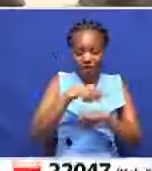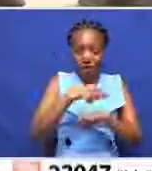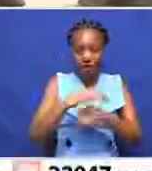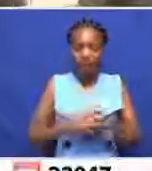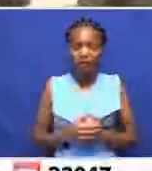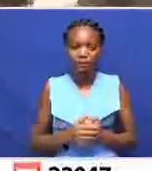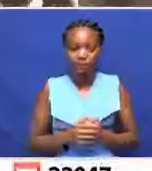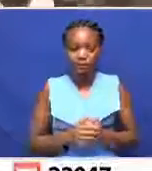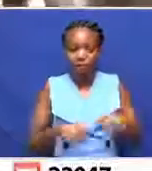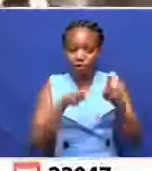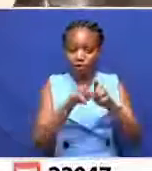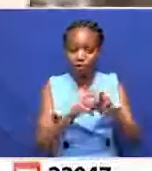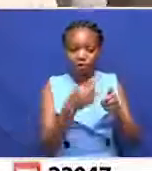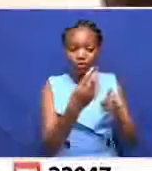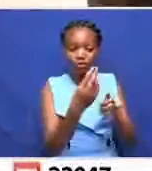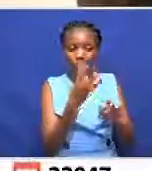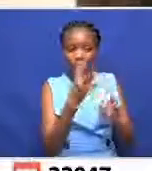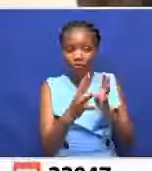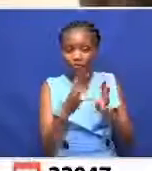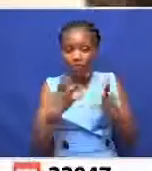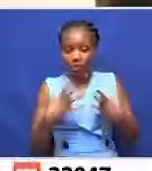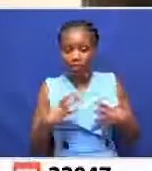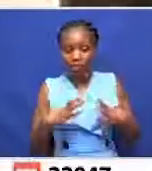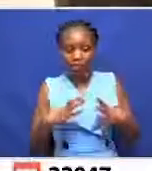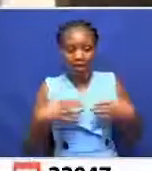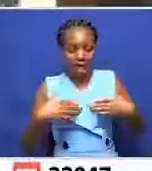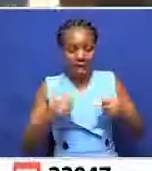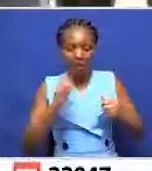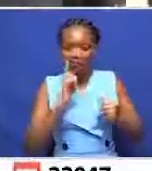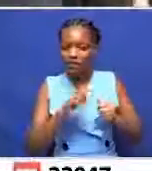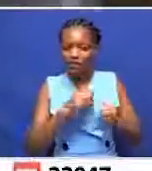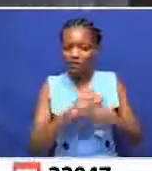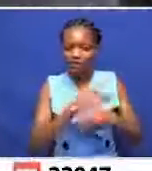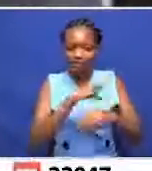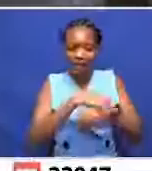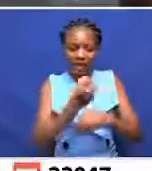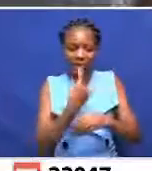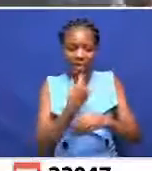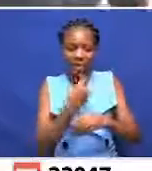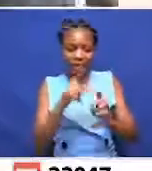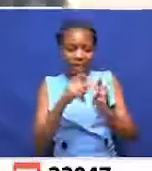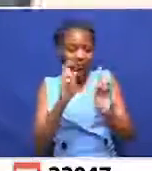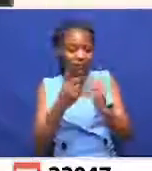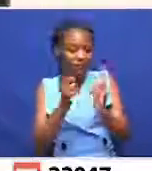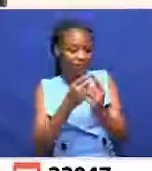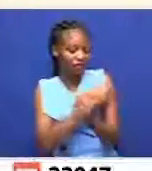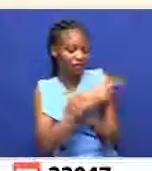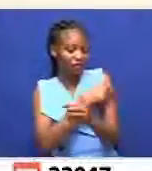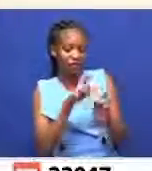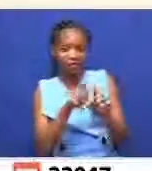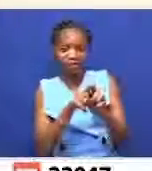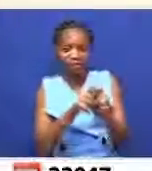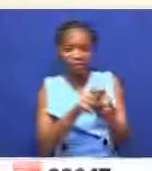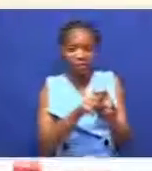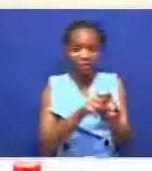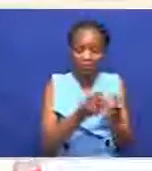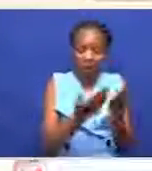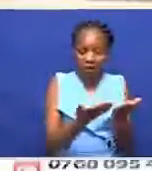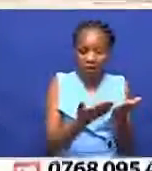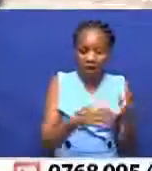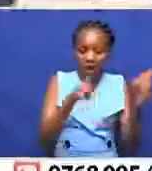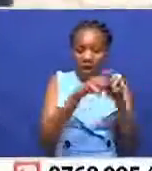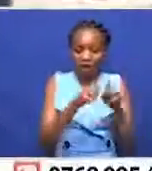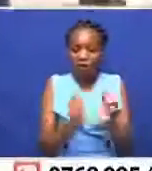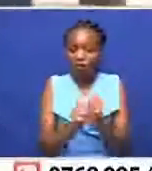hours. 244 more people have recovered after receiving treatment from various hospitals across the country